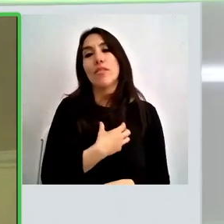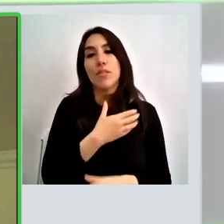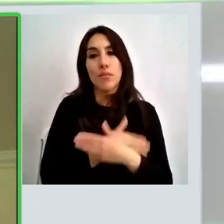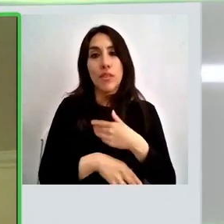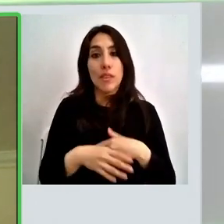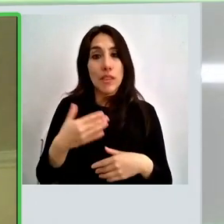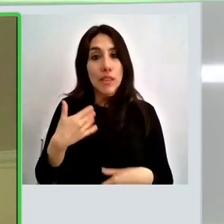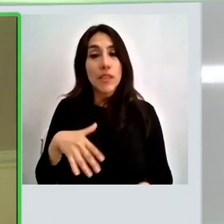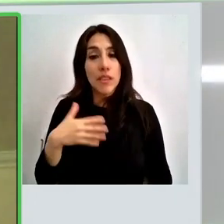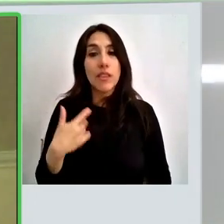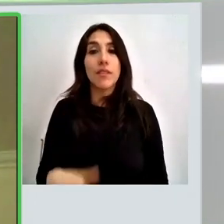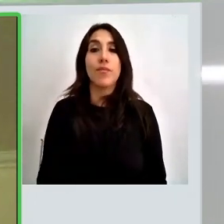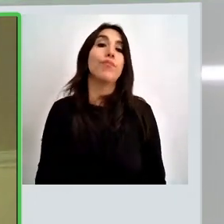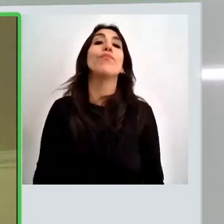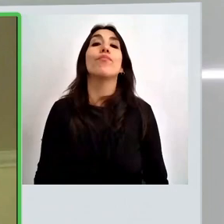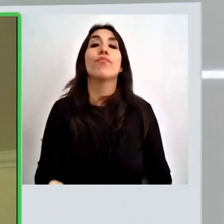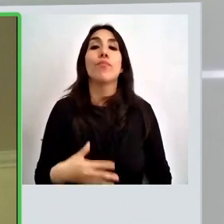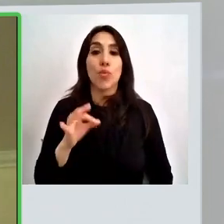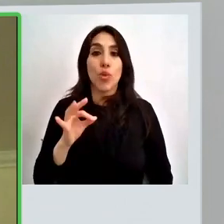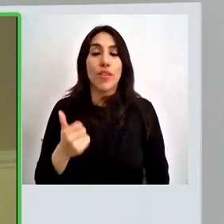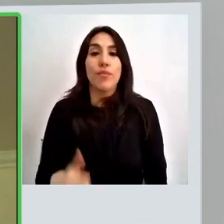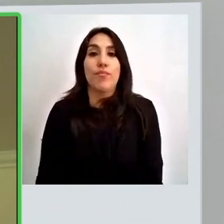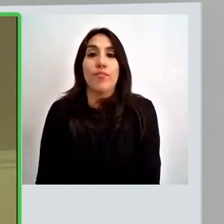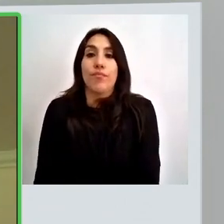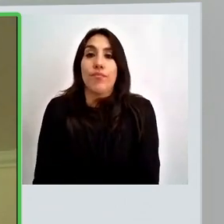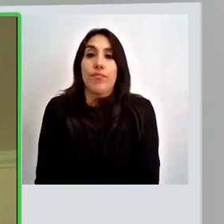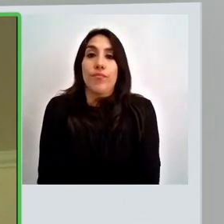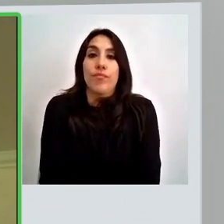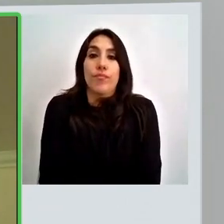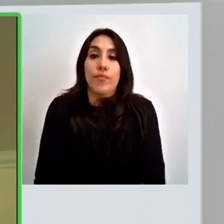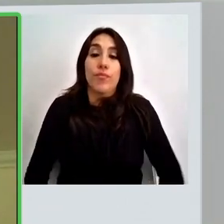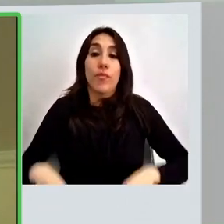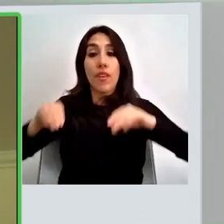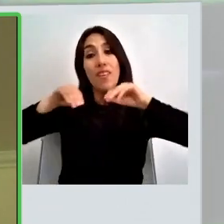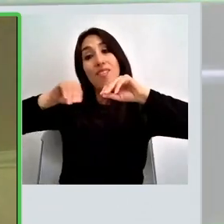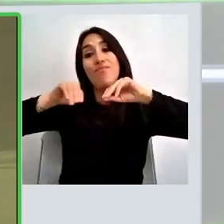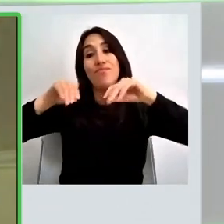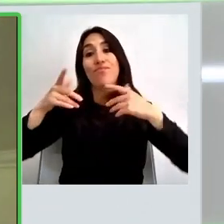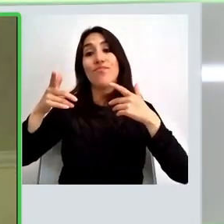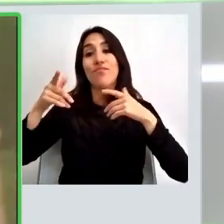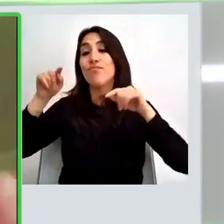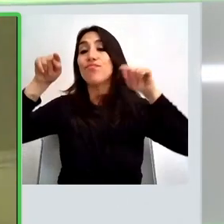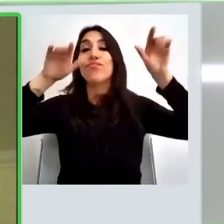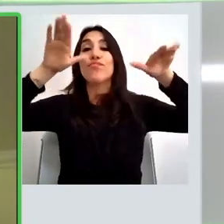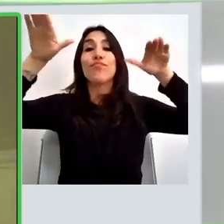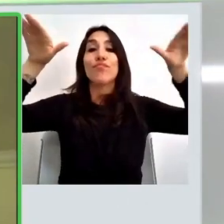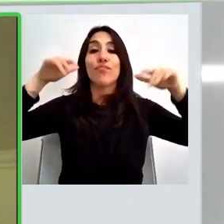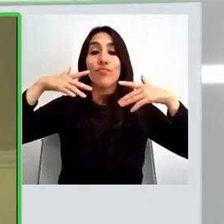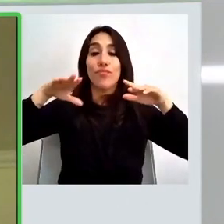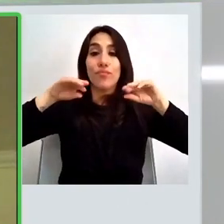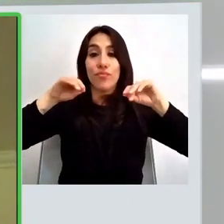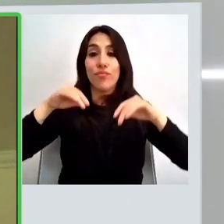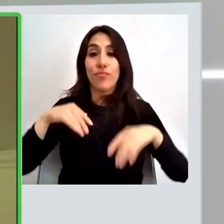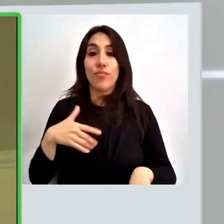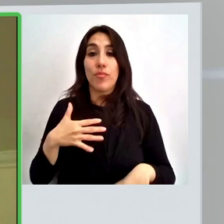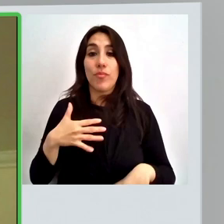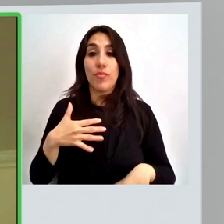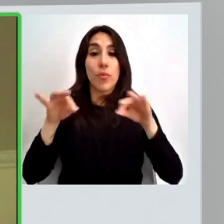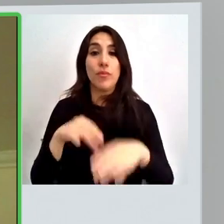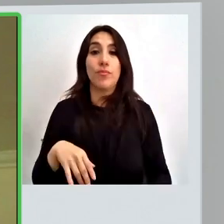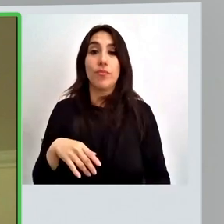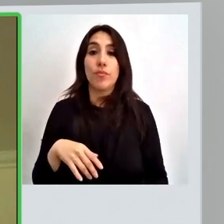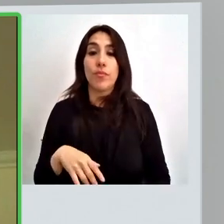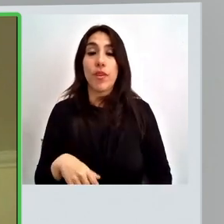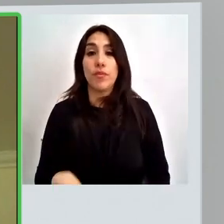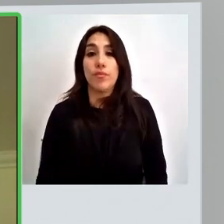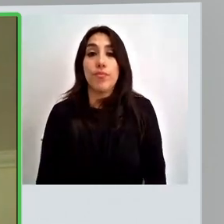training and knowing what to do. And the workers who had been there before, as I said, took